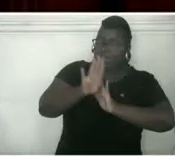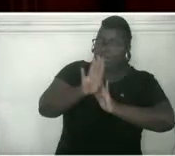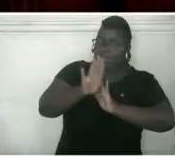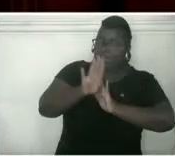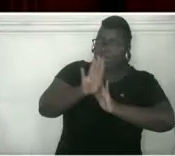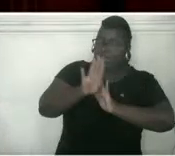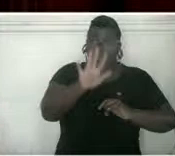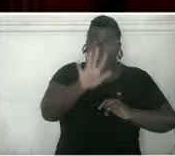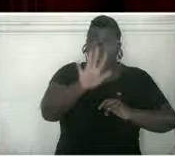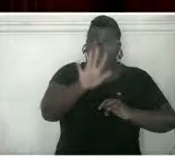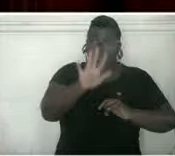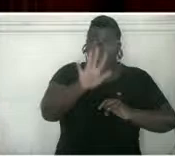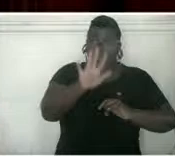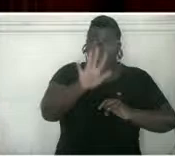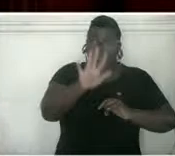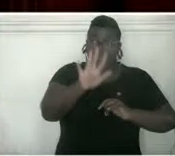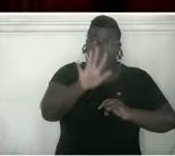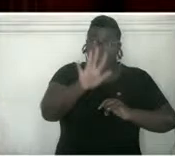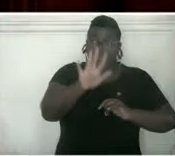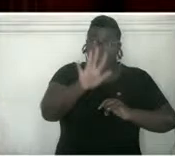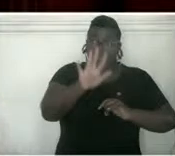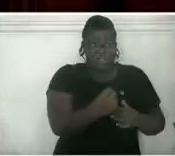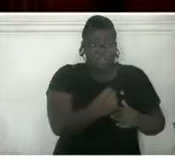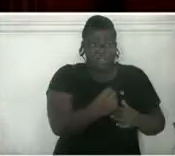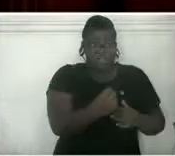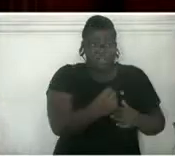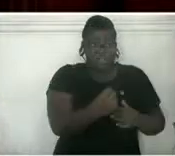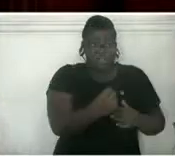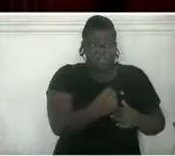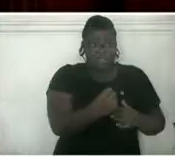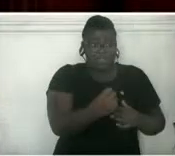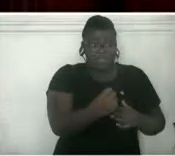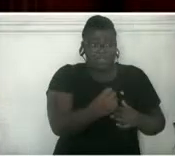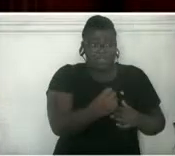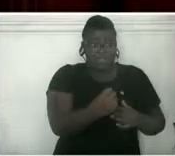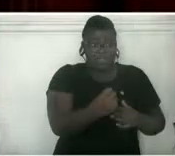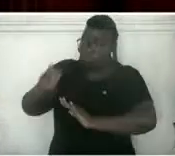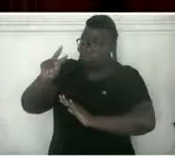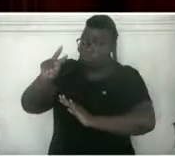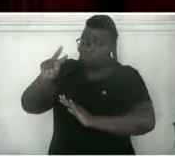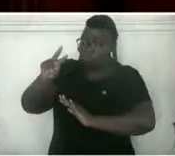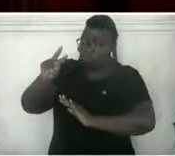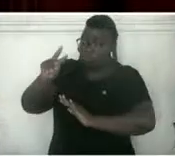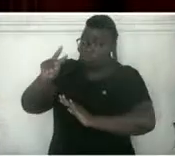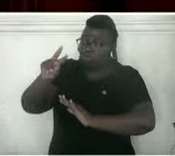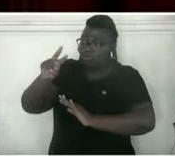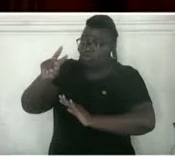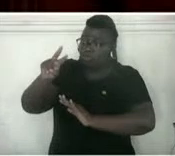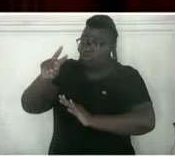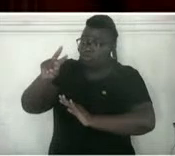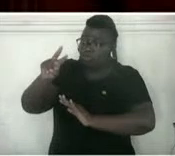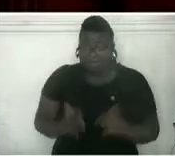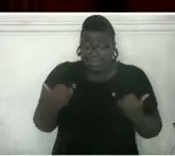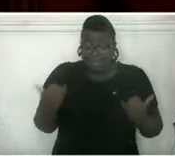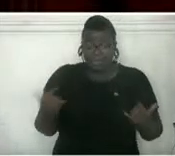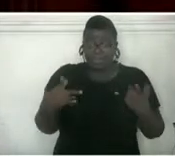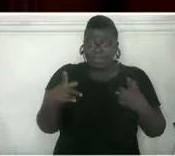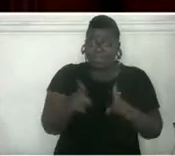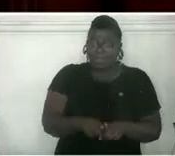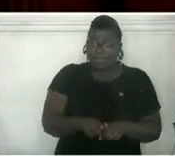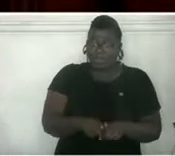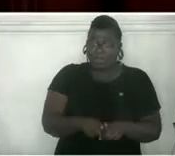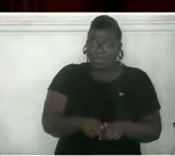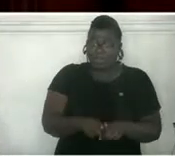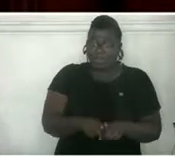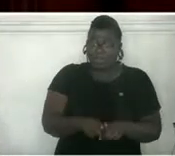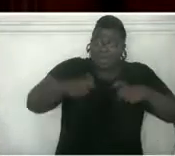of 2020 to 7.2 million in the fourth quarter. During the same period, the